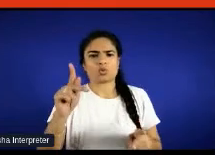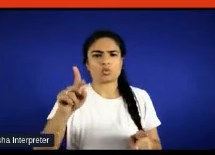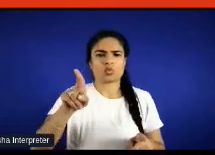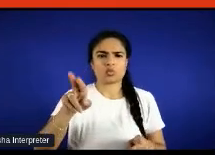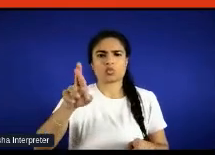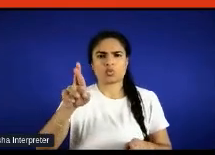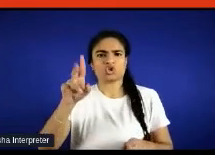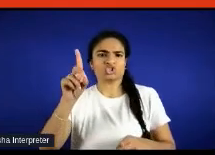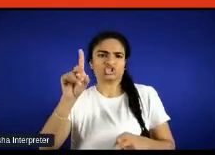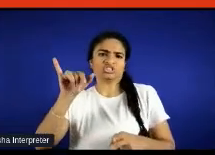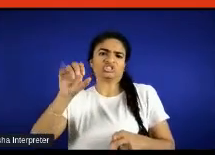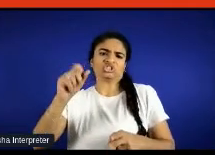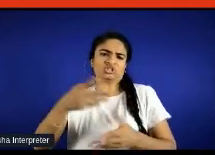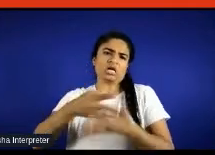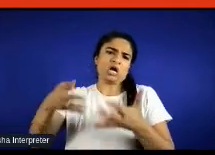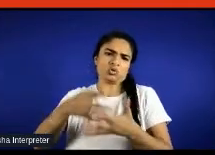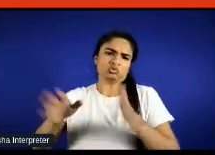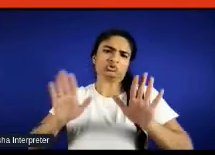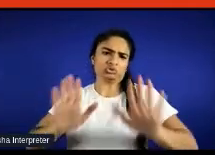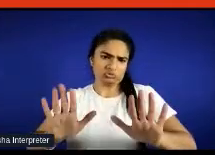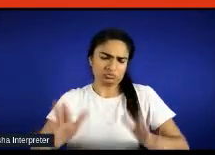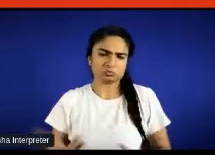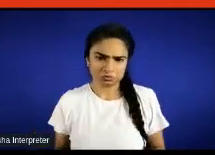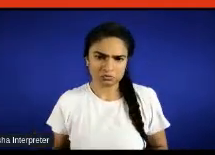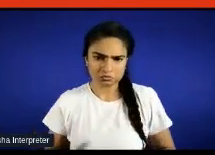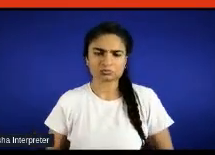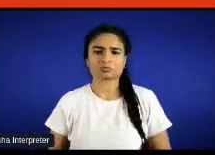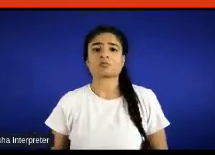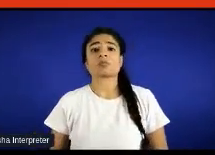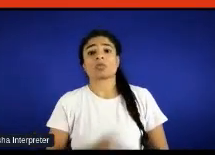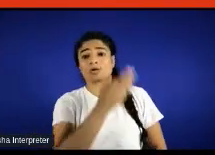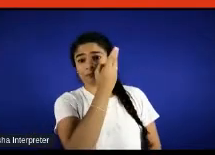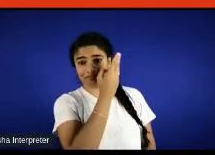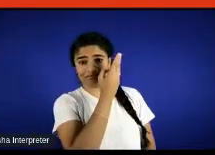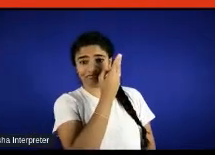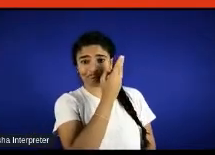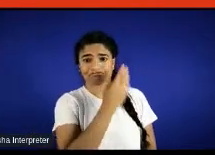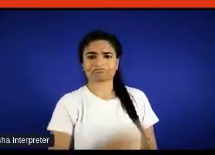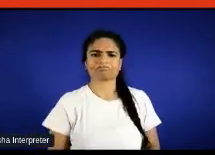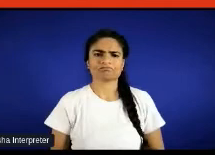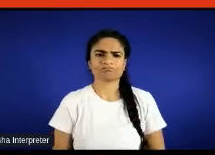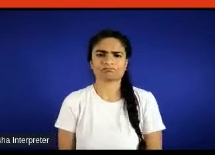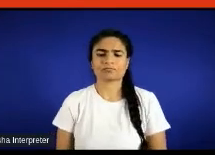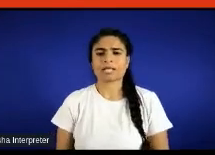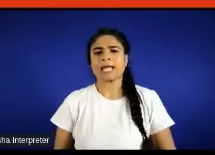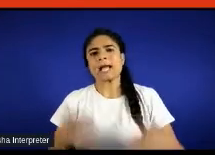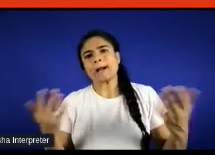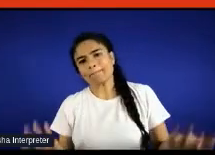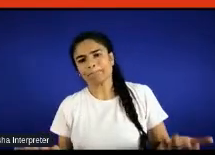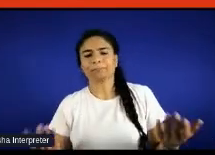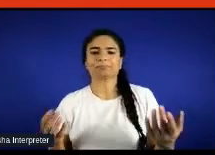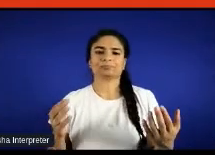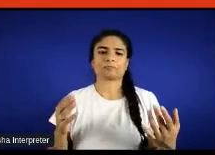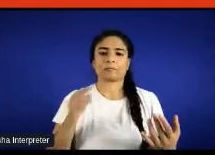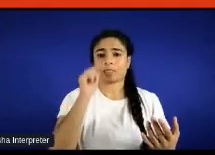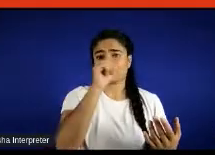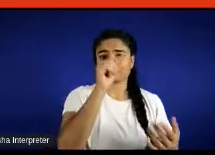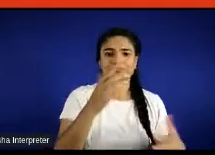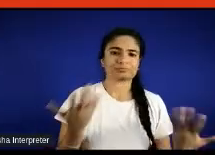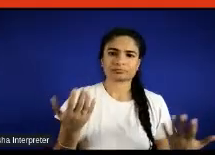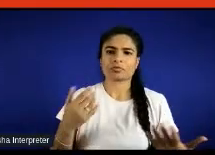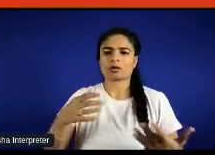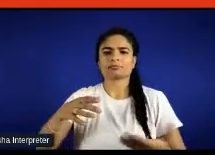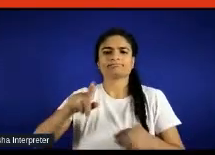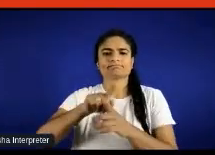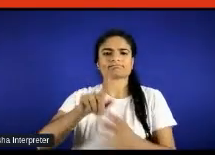Yeah. These are a summary of the locations where Save the Children is currently working, and this is again available on